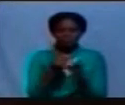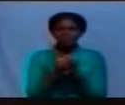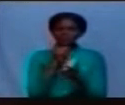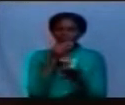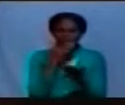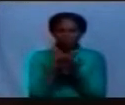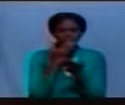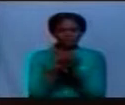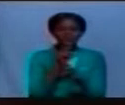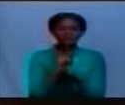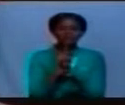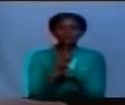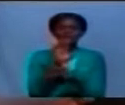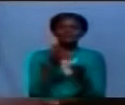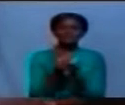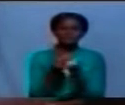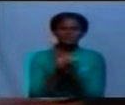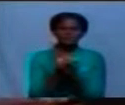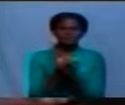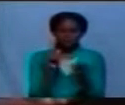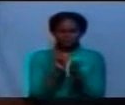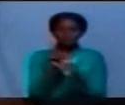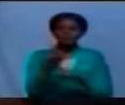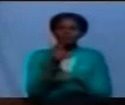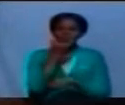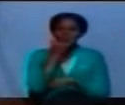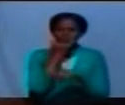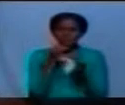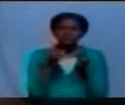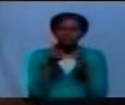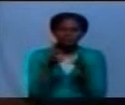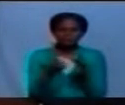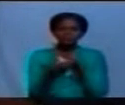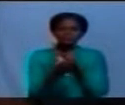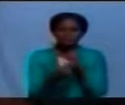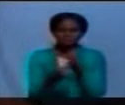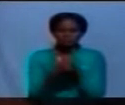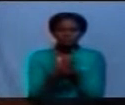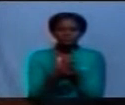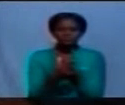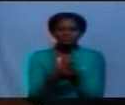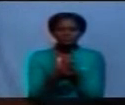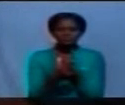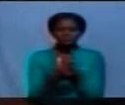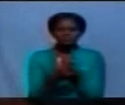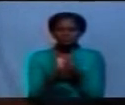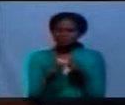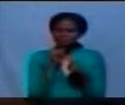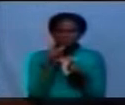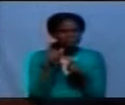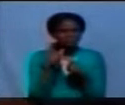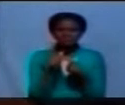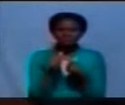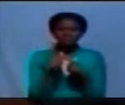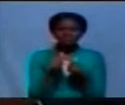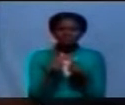good to keep your money dormant. I'll tell you, that's a wrong notion. Savings is equivalent to keeping your money dormant. Not necessarily. Saving